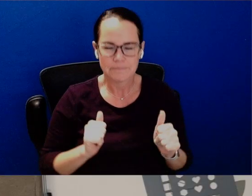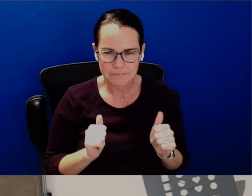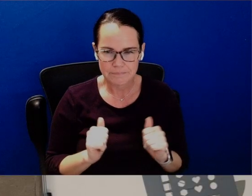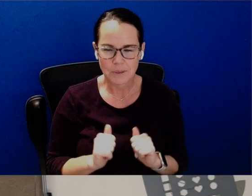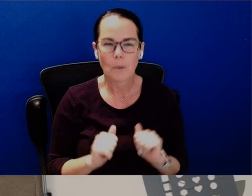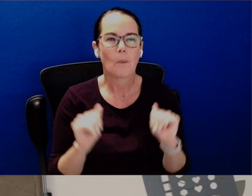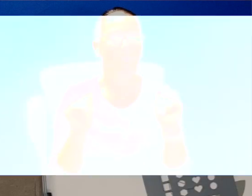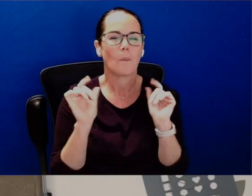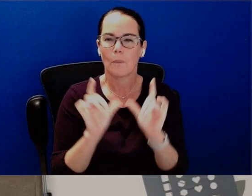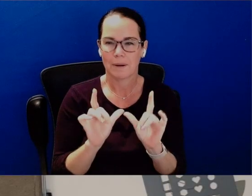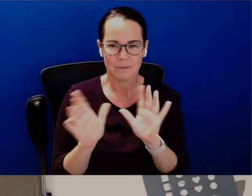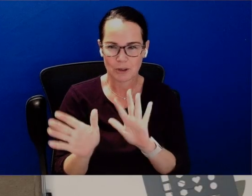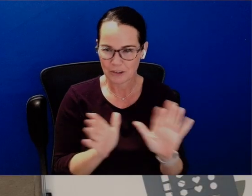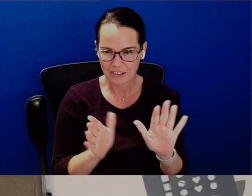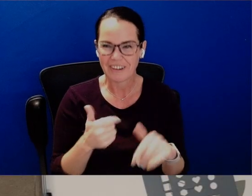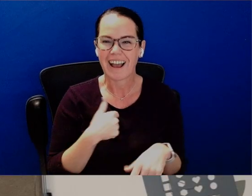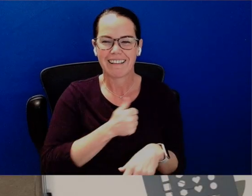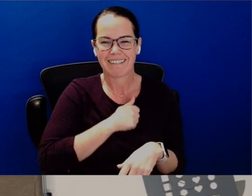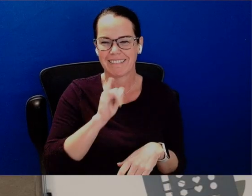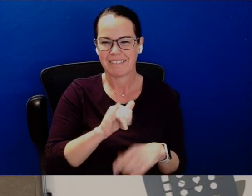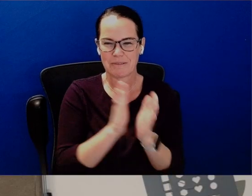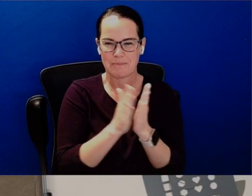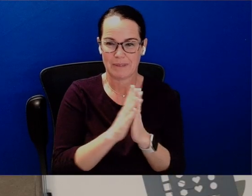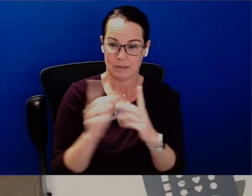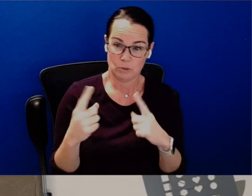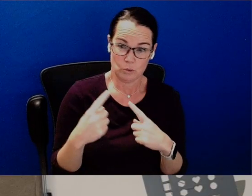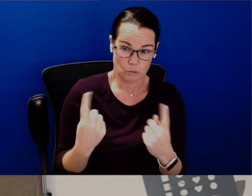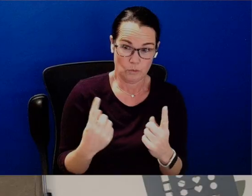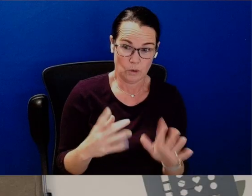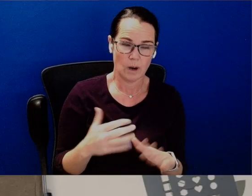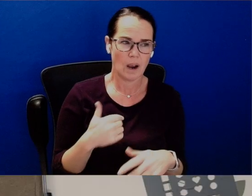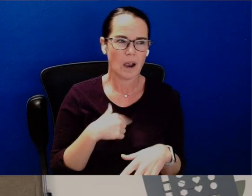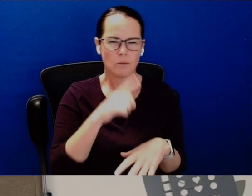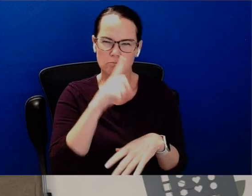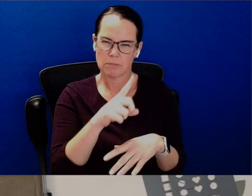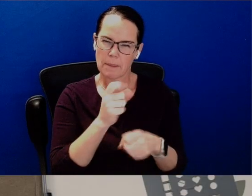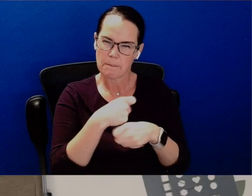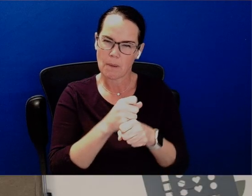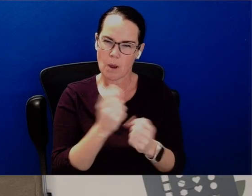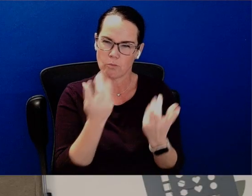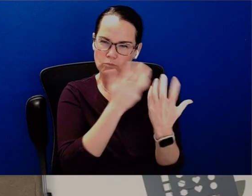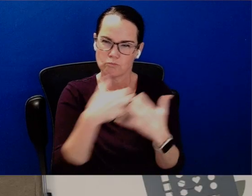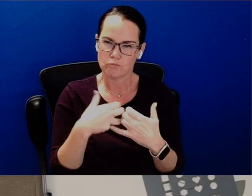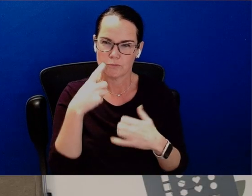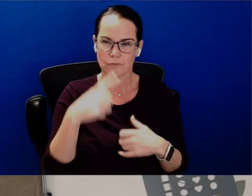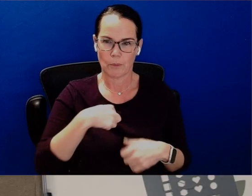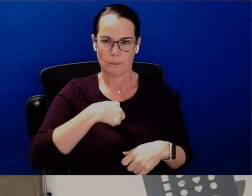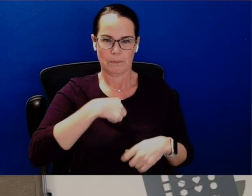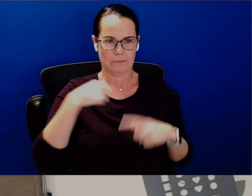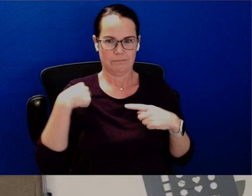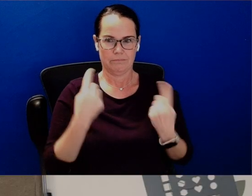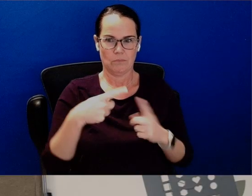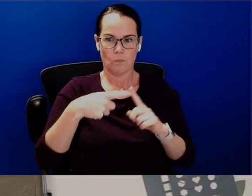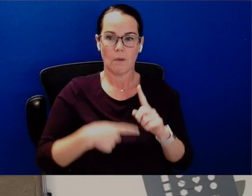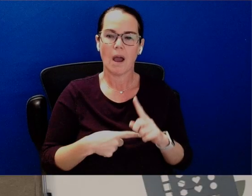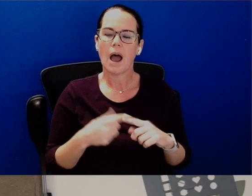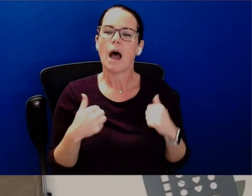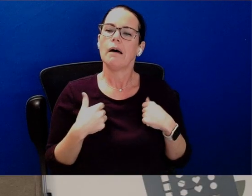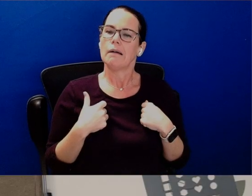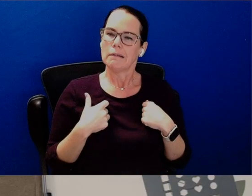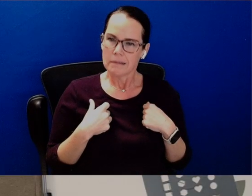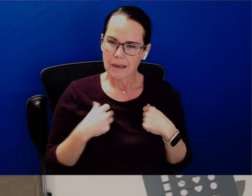whatever. I love this planner so far. I've really kind of made it work for me over the last month. I do